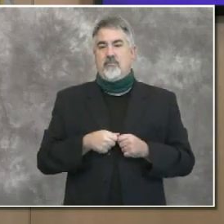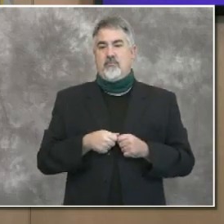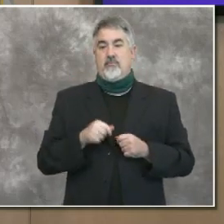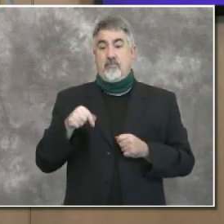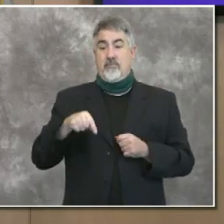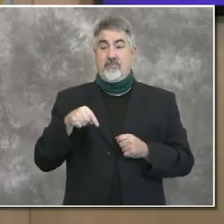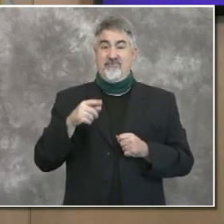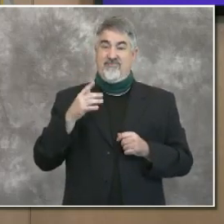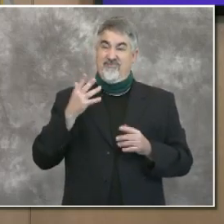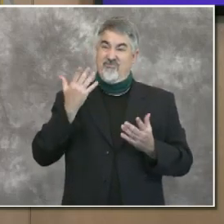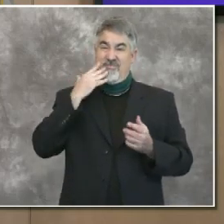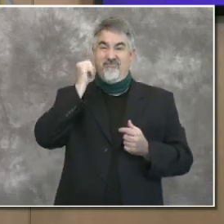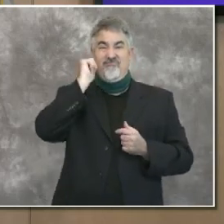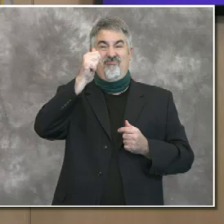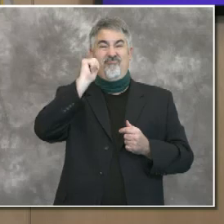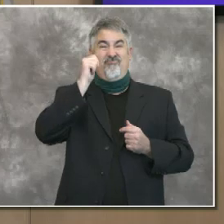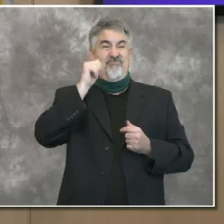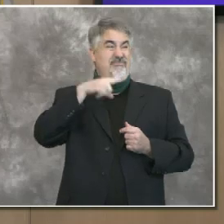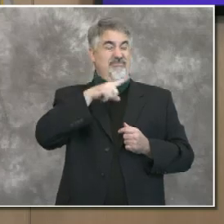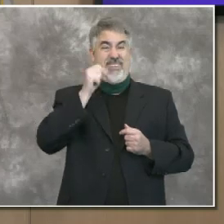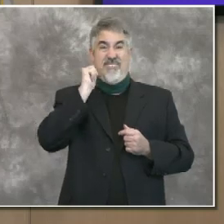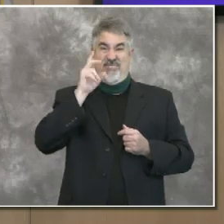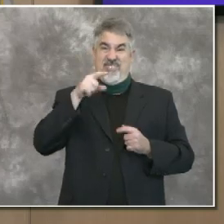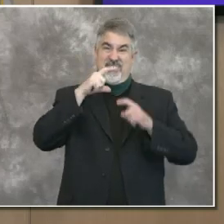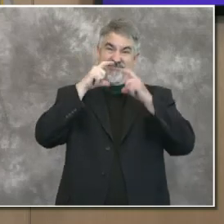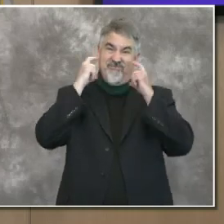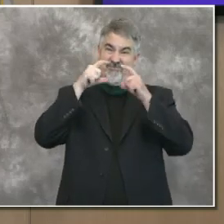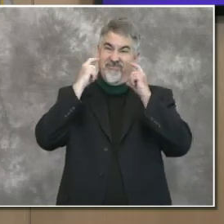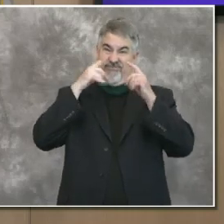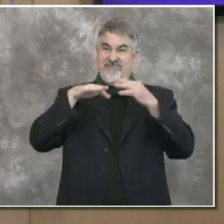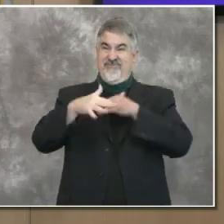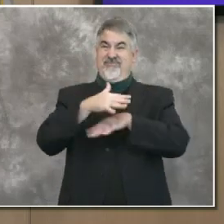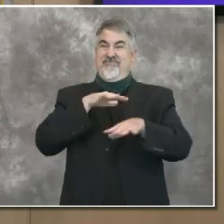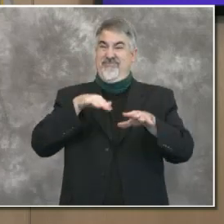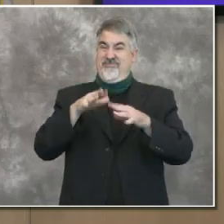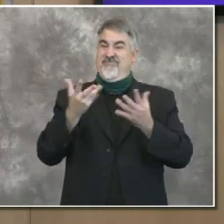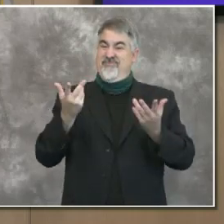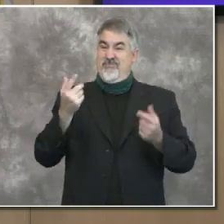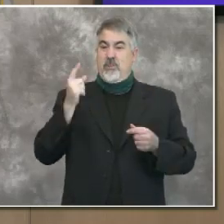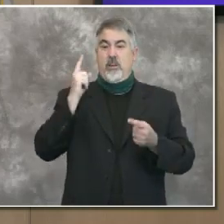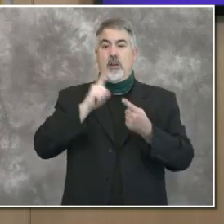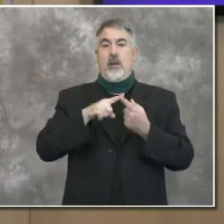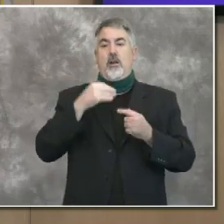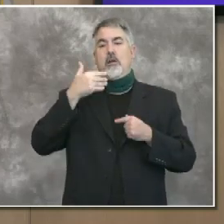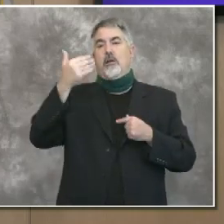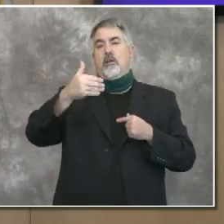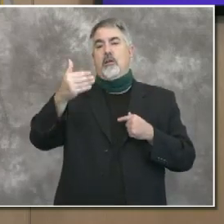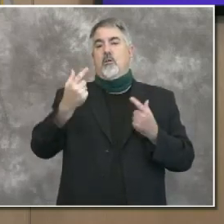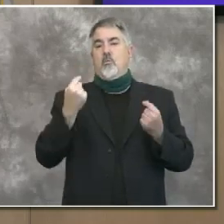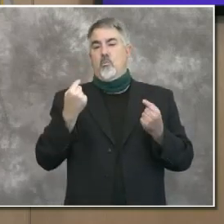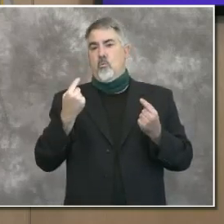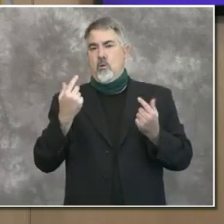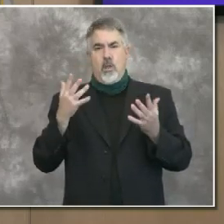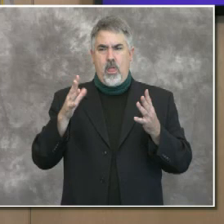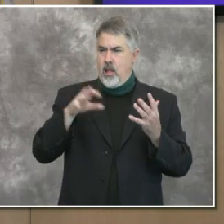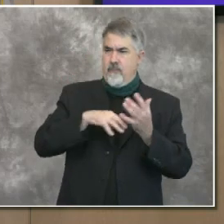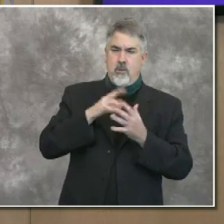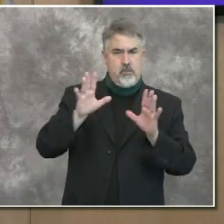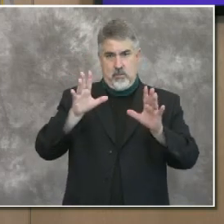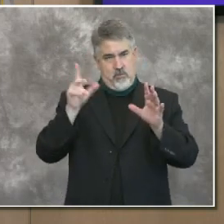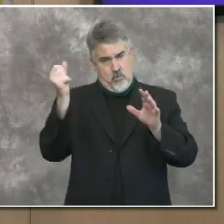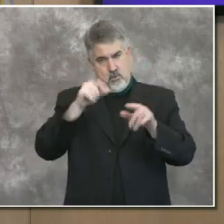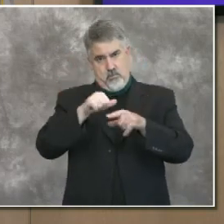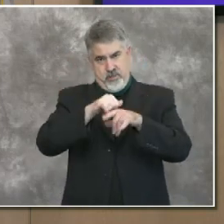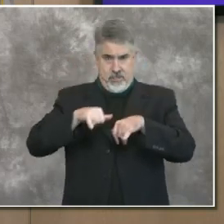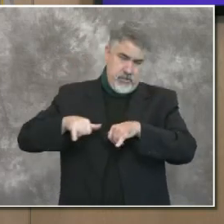normal. So we'll keep talking about this to avoid any confusion in the next couple of days. With that, that completes our